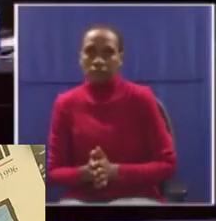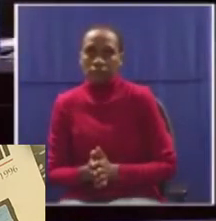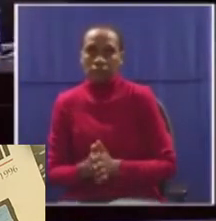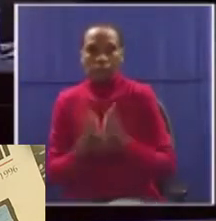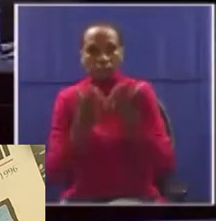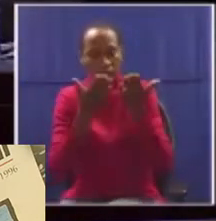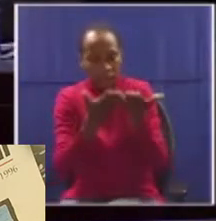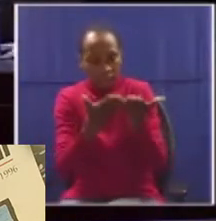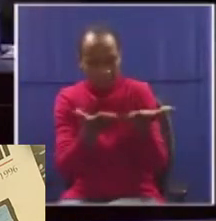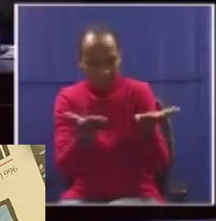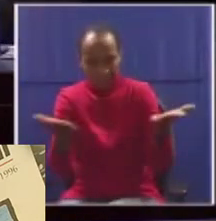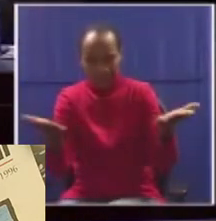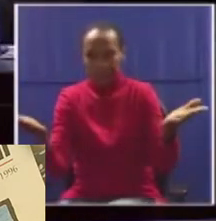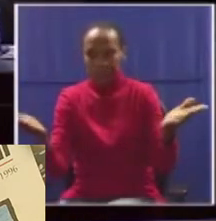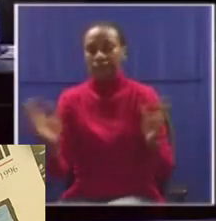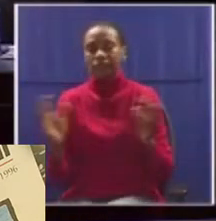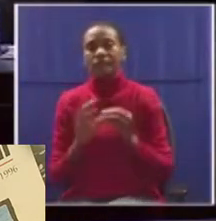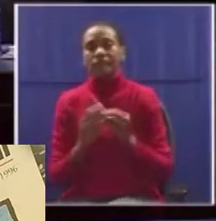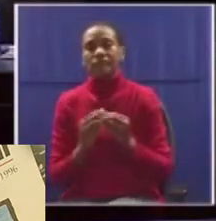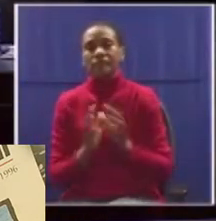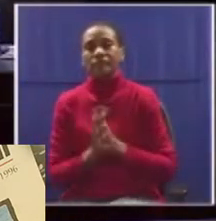honorable members